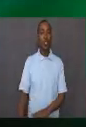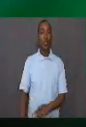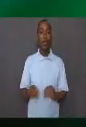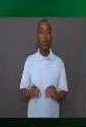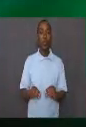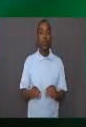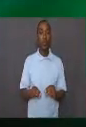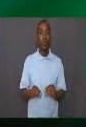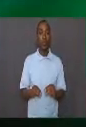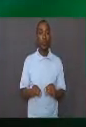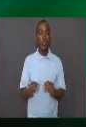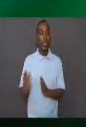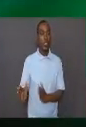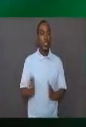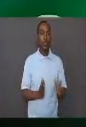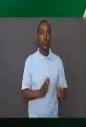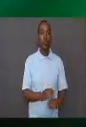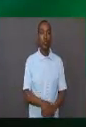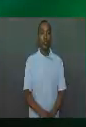Students, let's get ready.